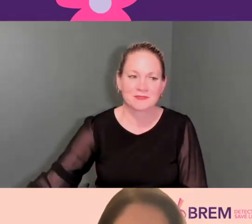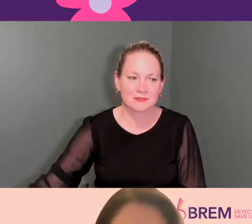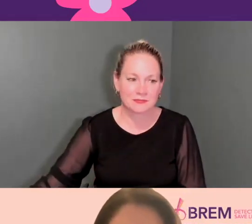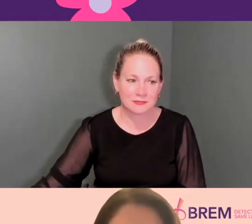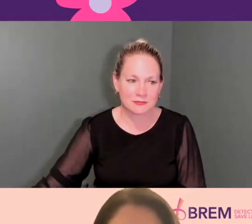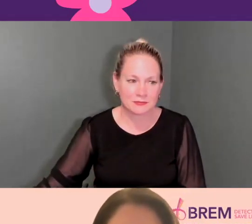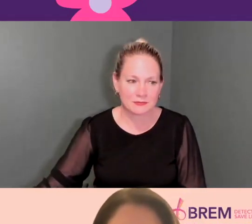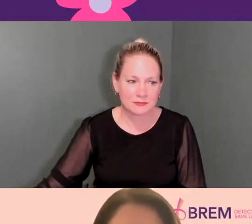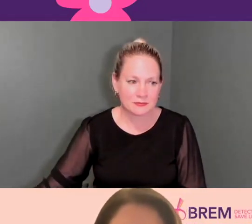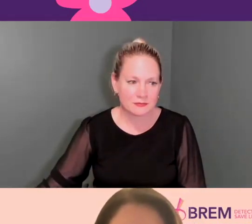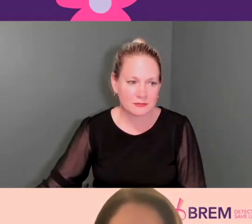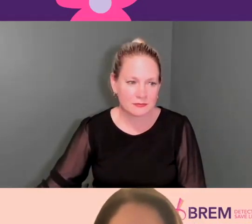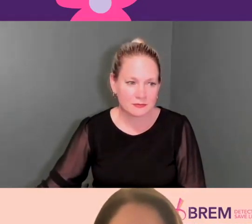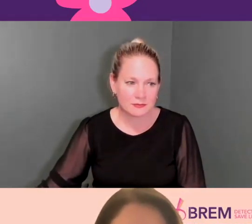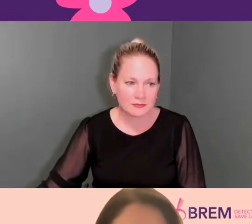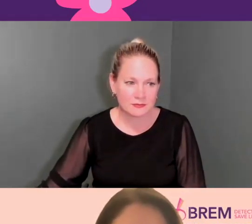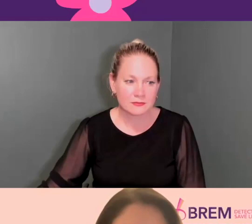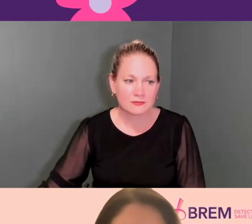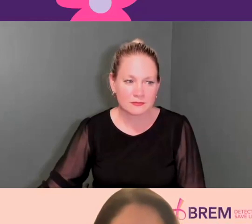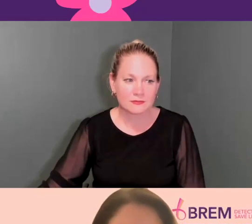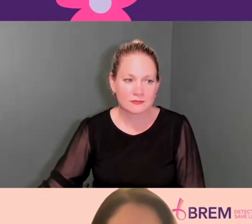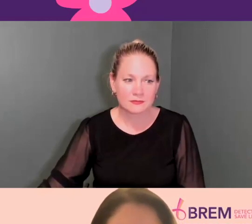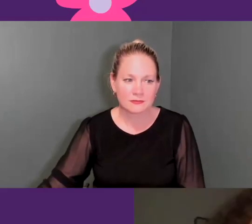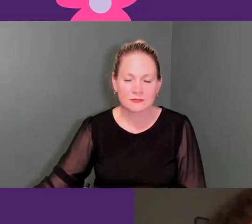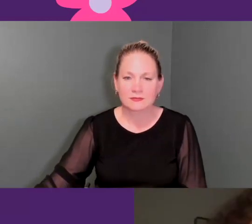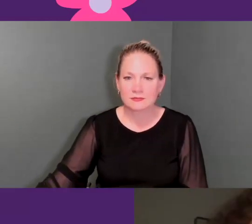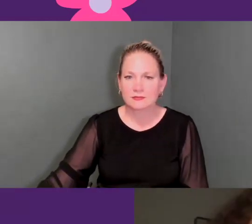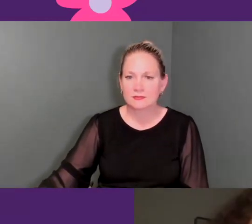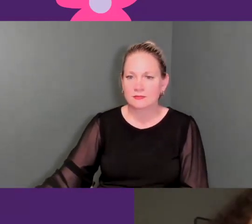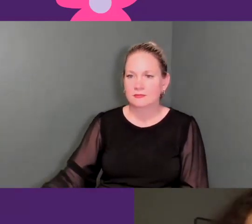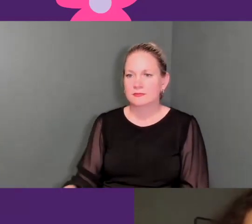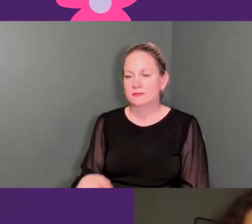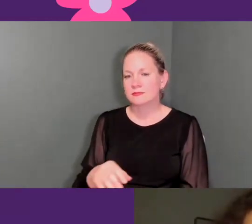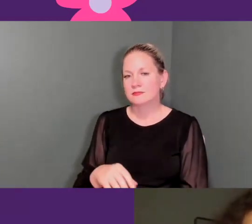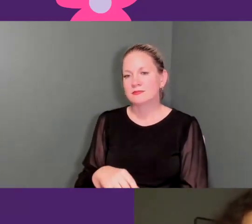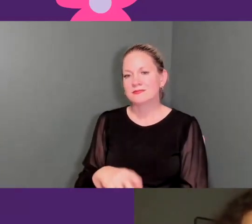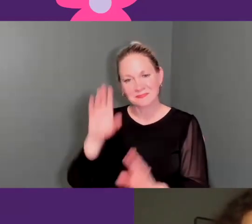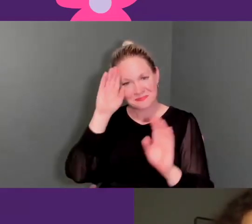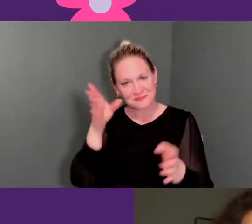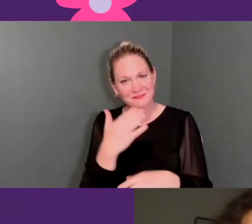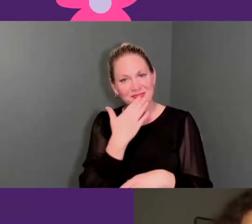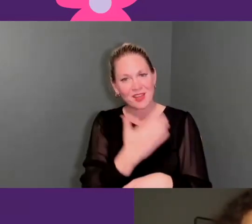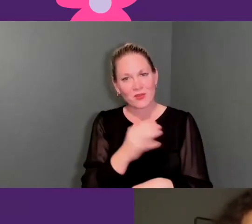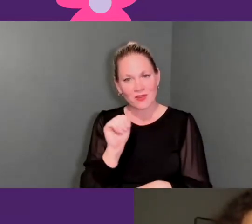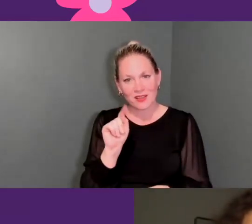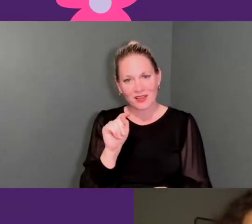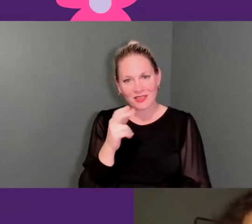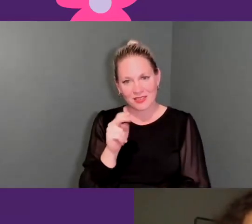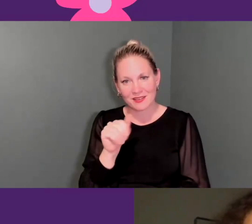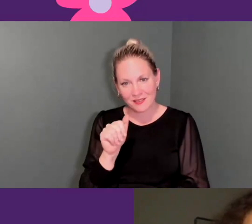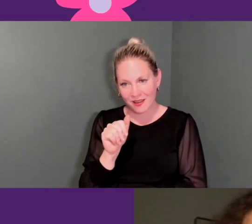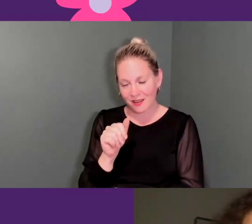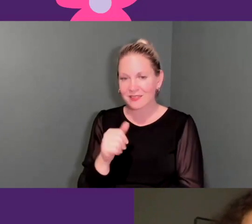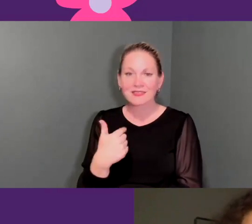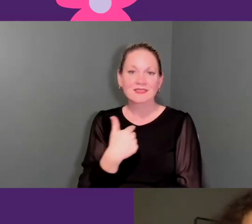Thank you, Dr. Hauser. Daria. Hi, everyone. Thank you, Athena. I am Daria Ross, born